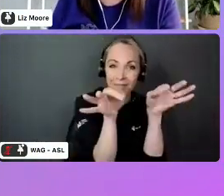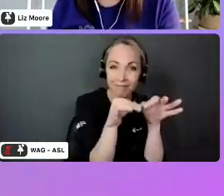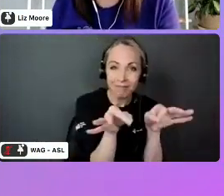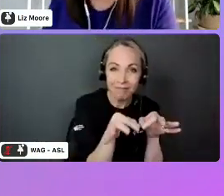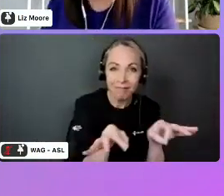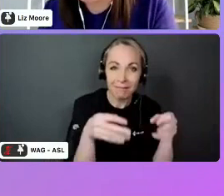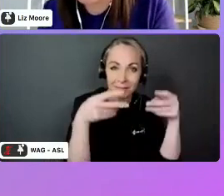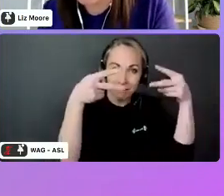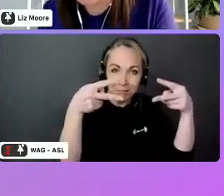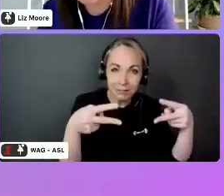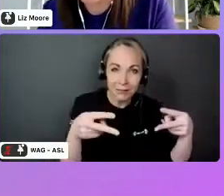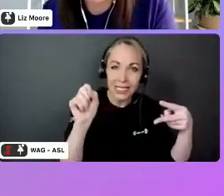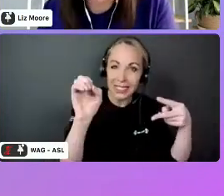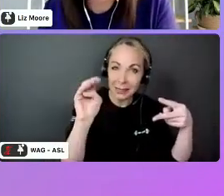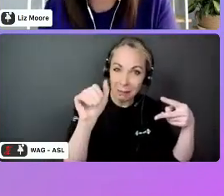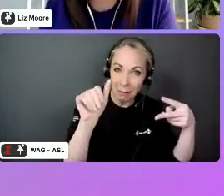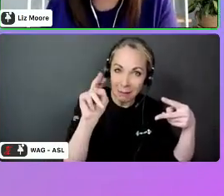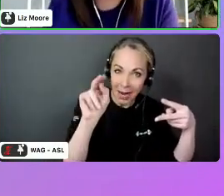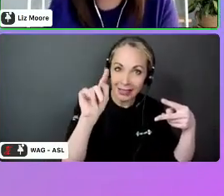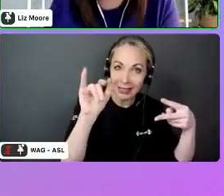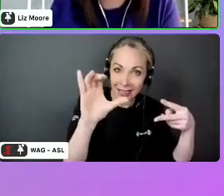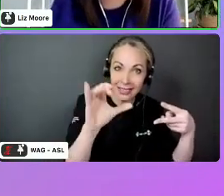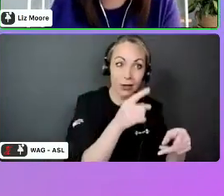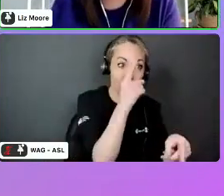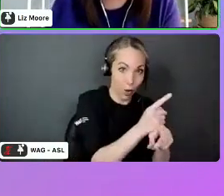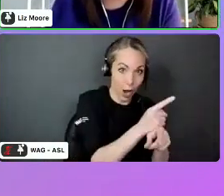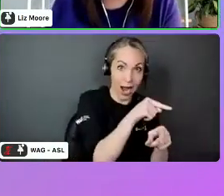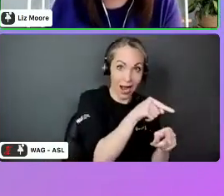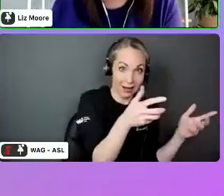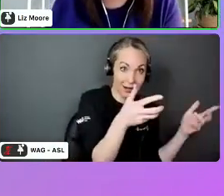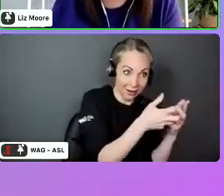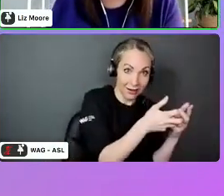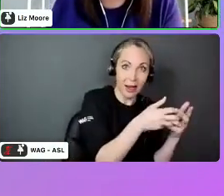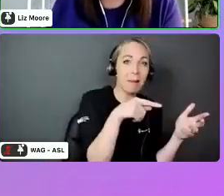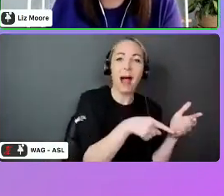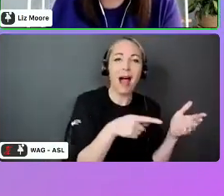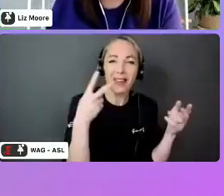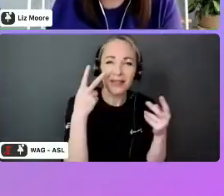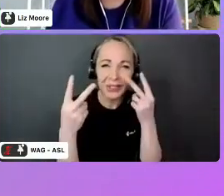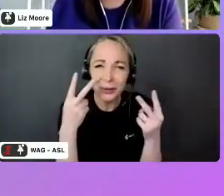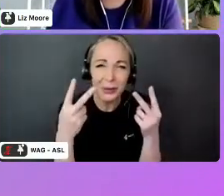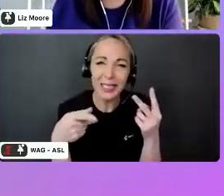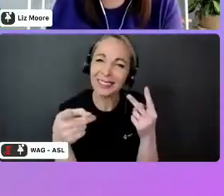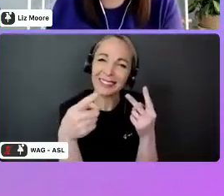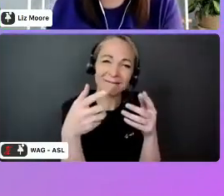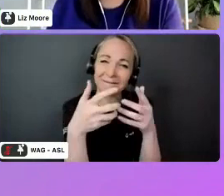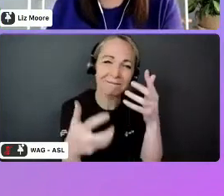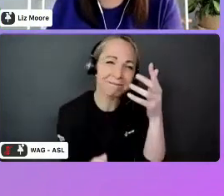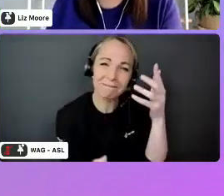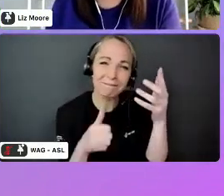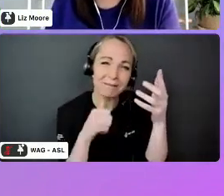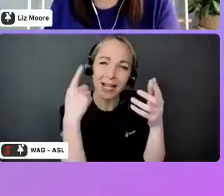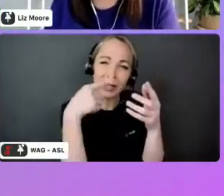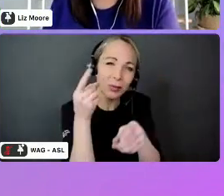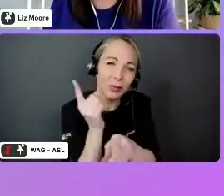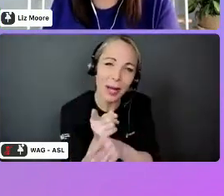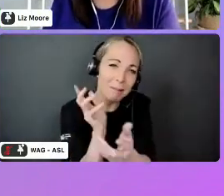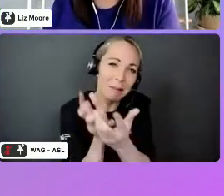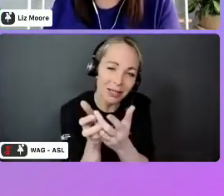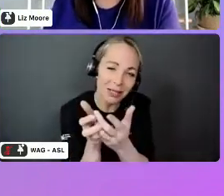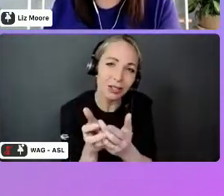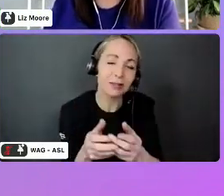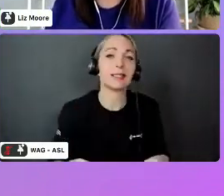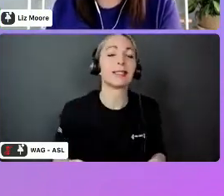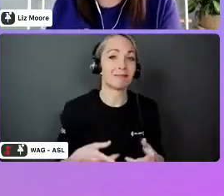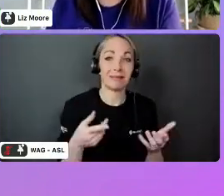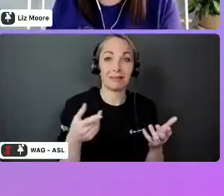correct? Do you think I'm understanding that correctly? Yes, I think so. Yeah, I think that our artificial intelligence is already in a